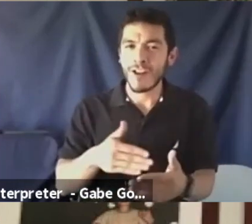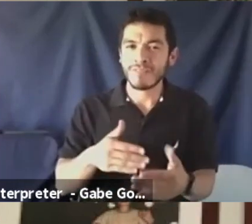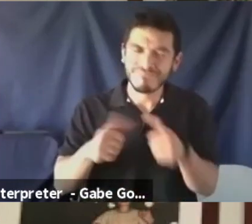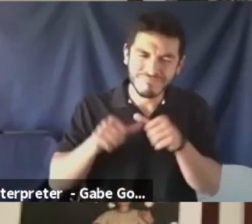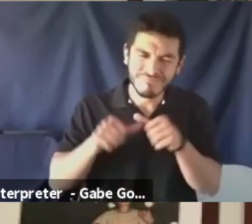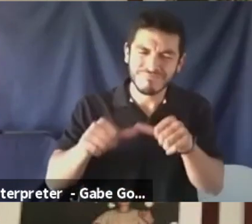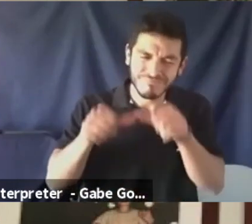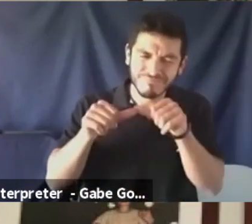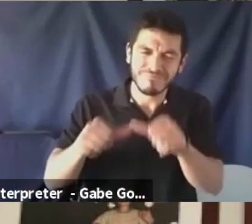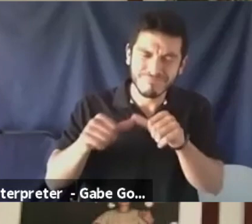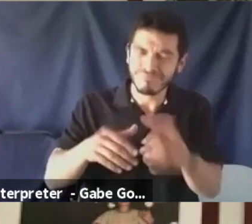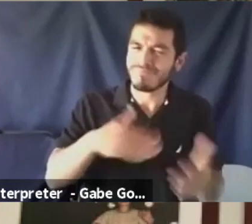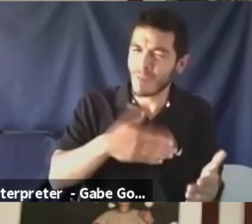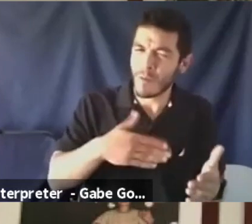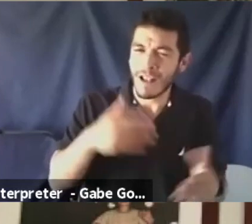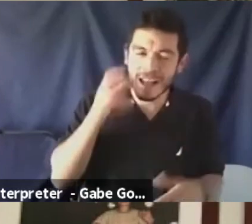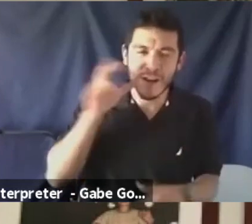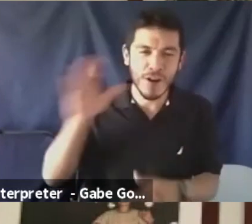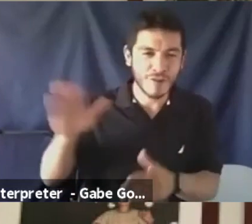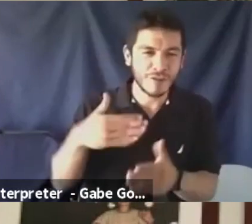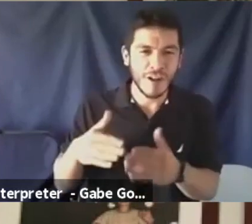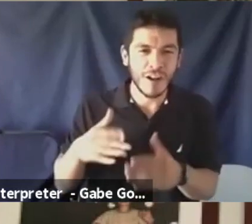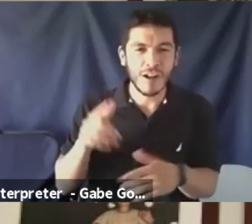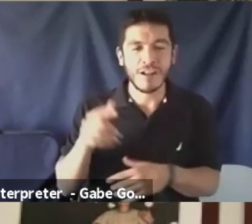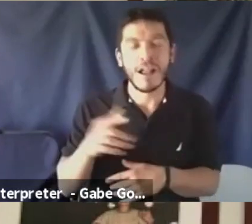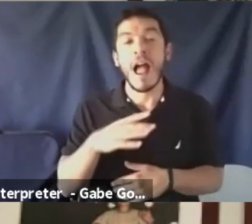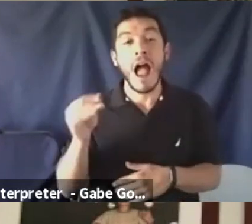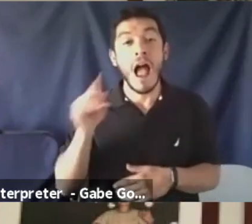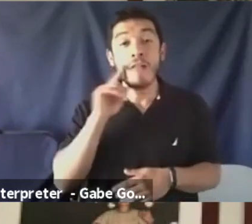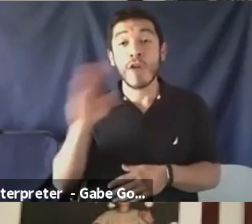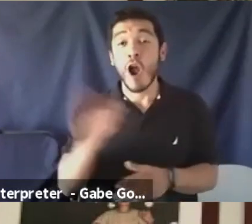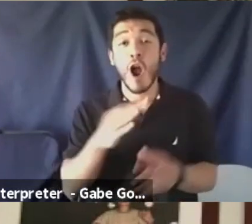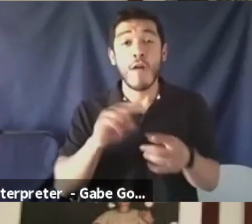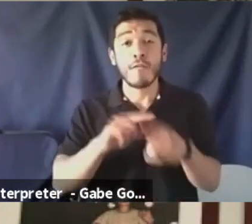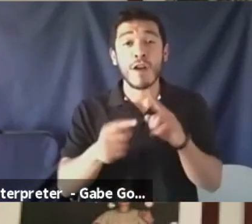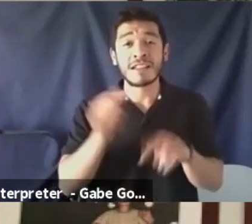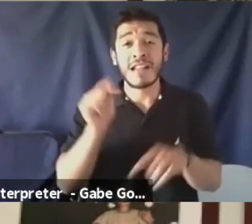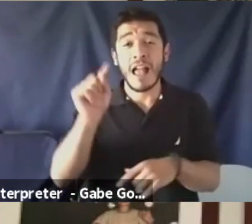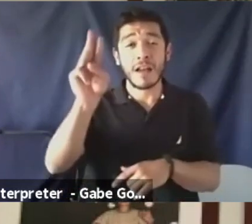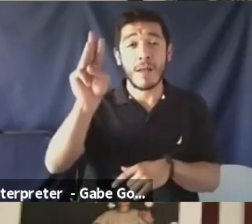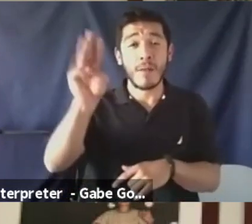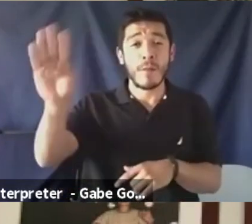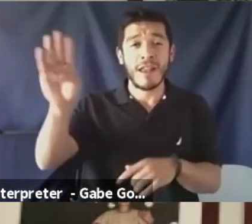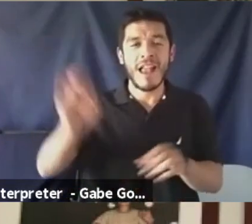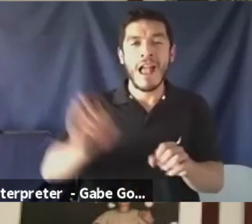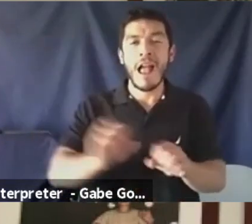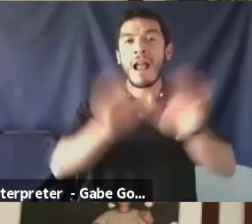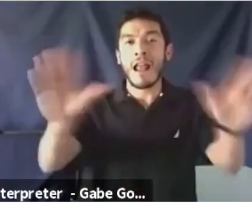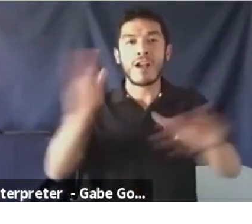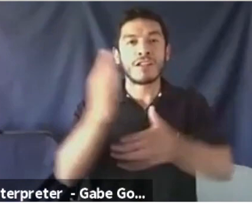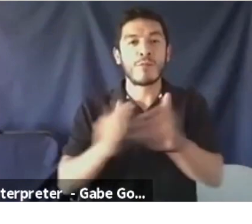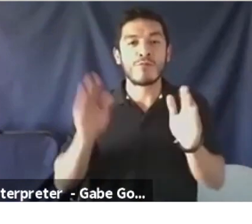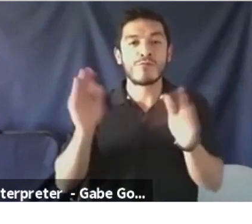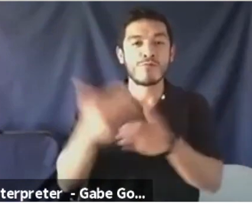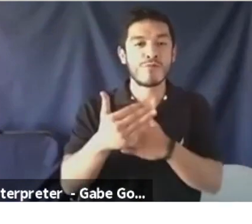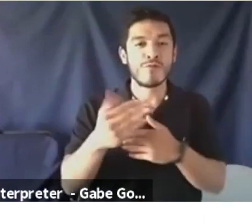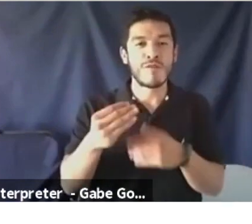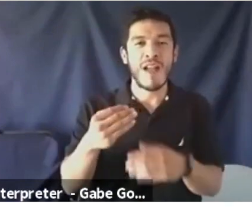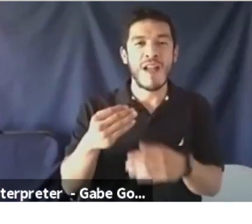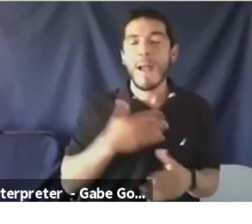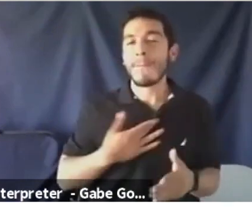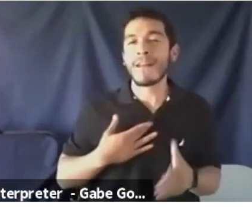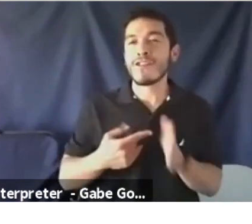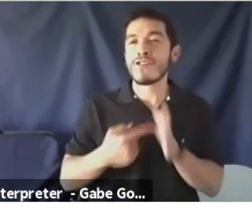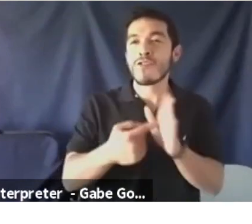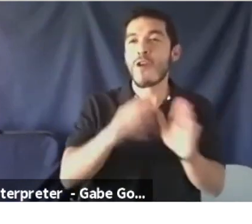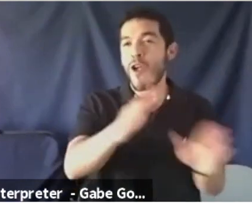like 24/7. And for our friends at Warner Brothers, clear out some room and costumes